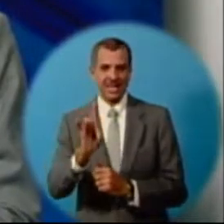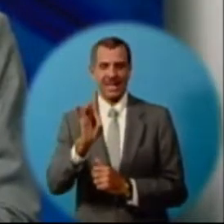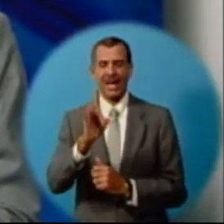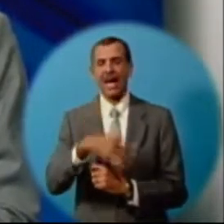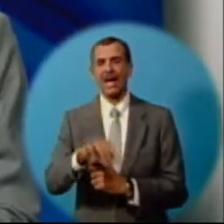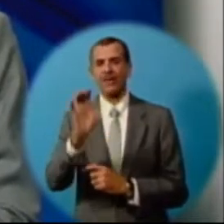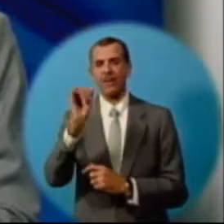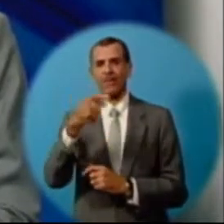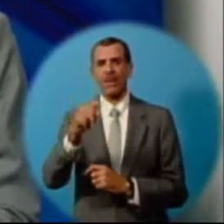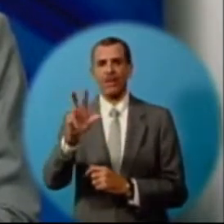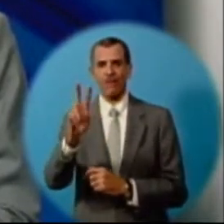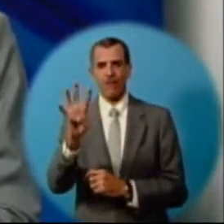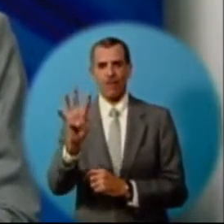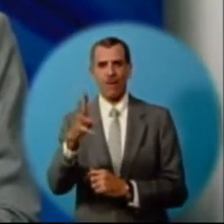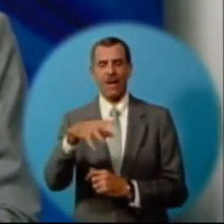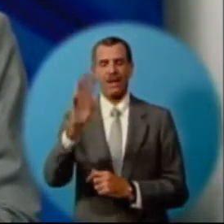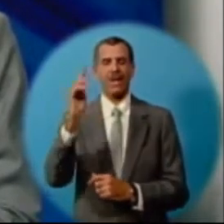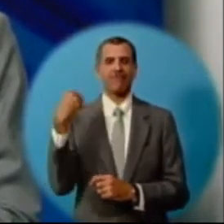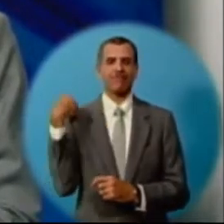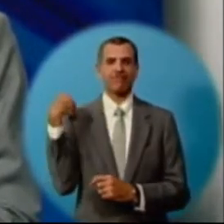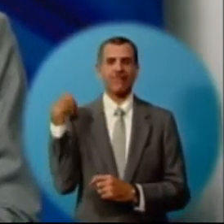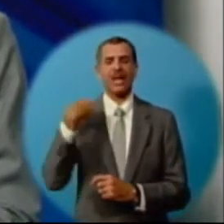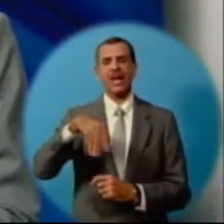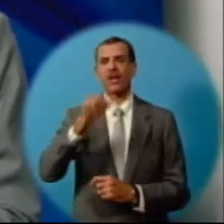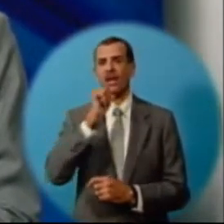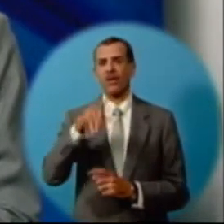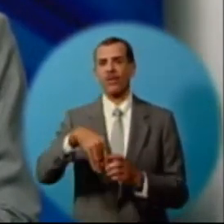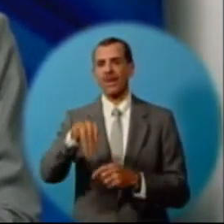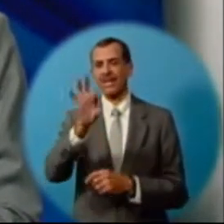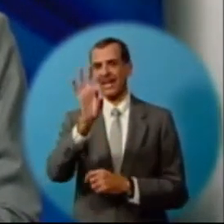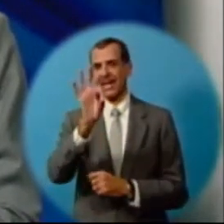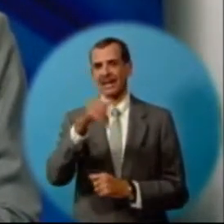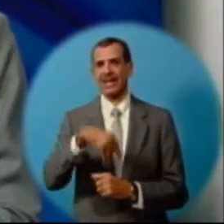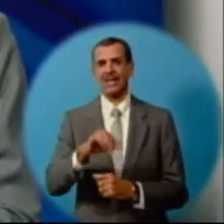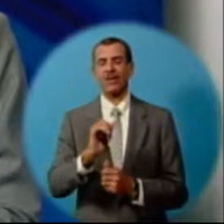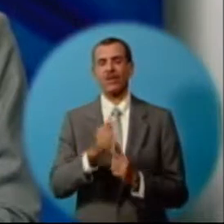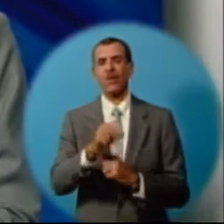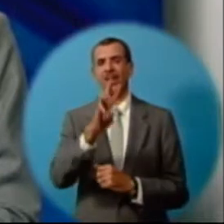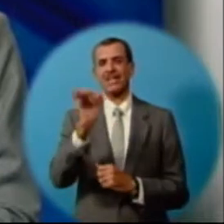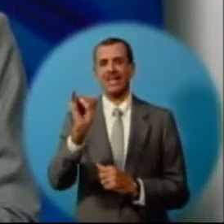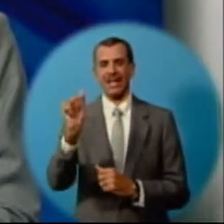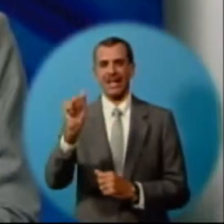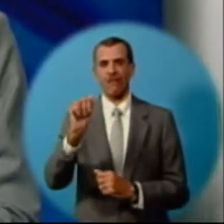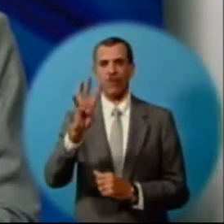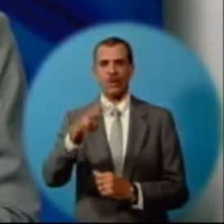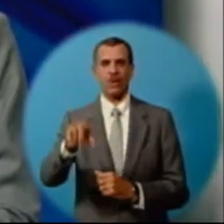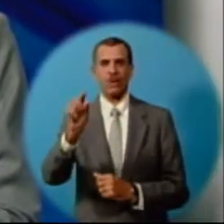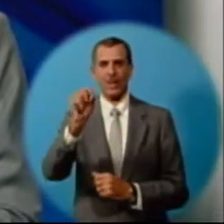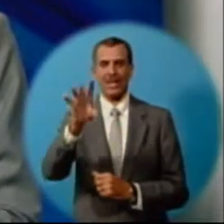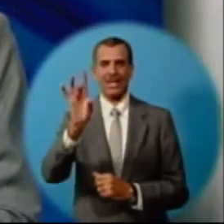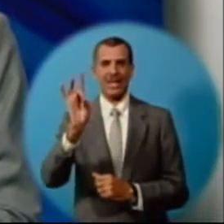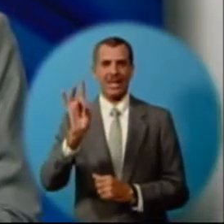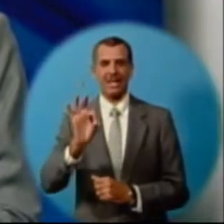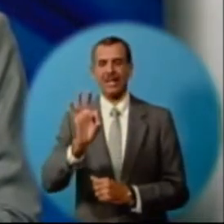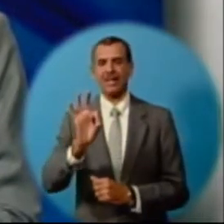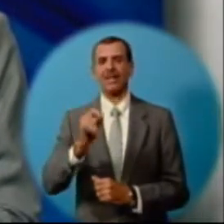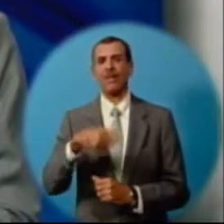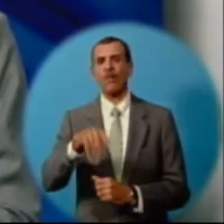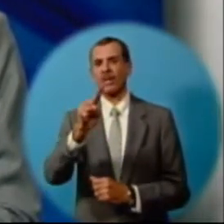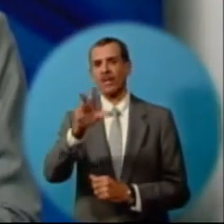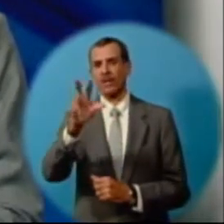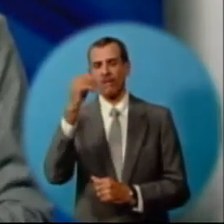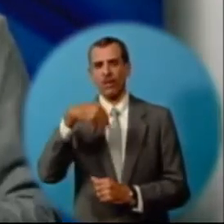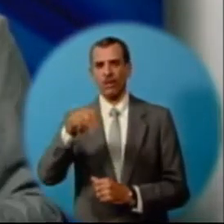adding 34, while captain Kerr Edwards is not out on 9. Scores in the match: West Indies A 429 and 130 for